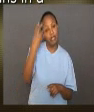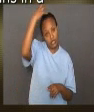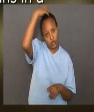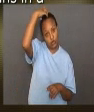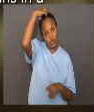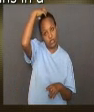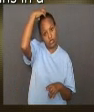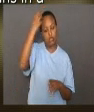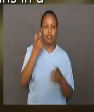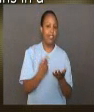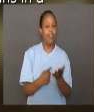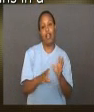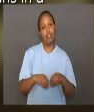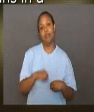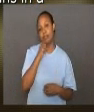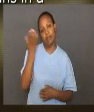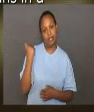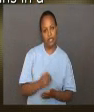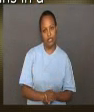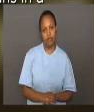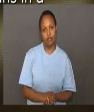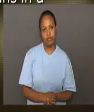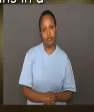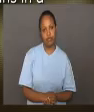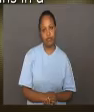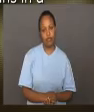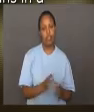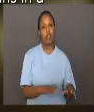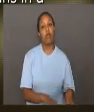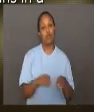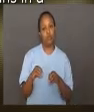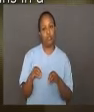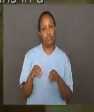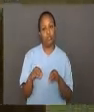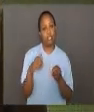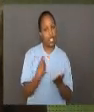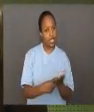2 governors were killed, and the government response became more brutal.